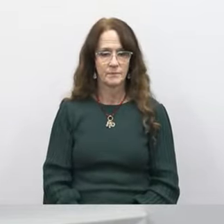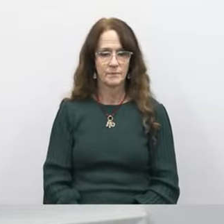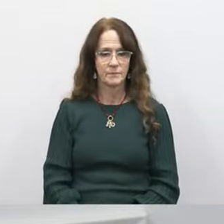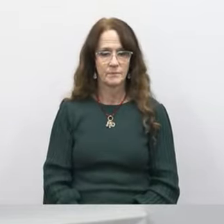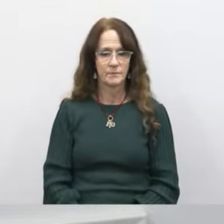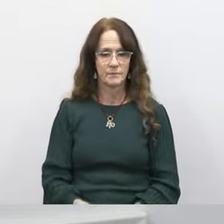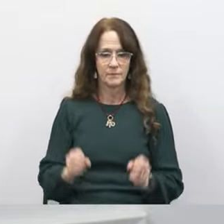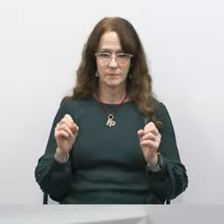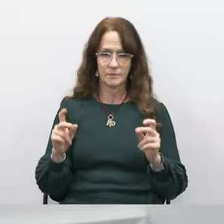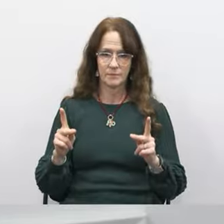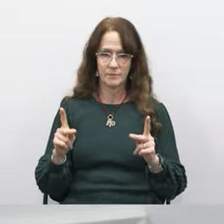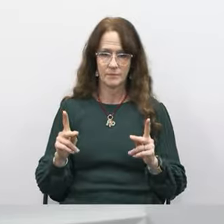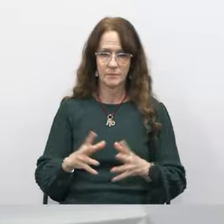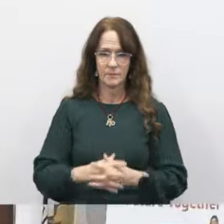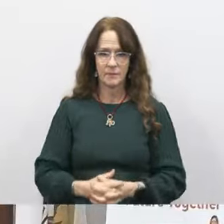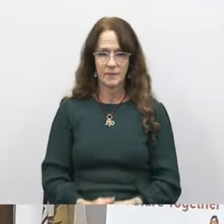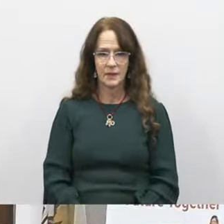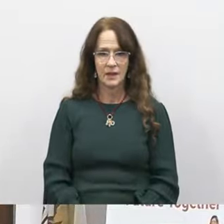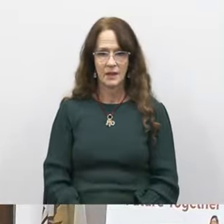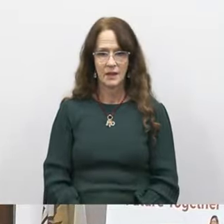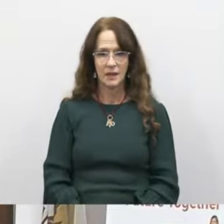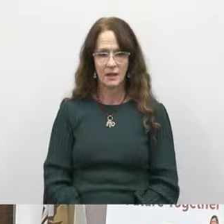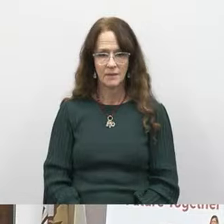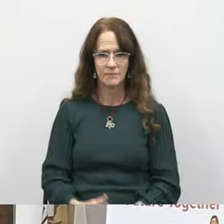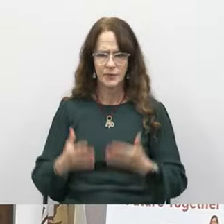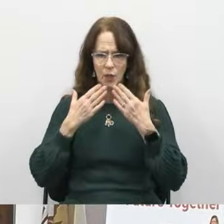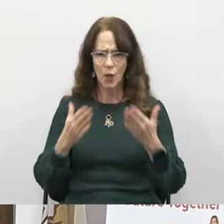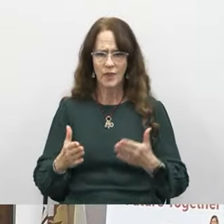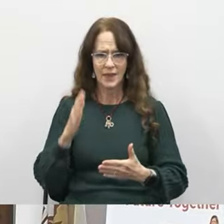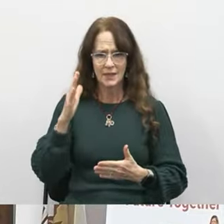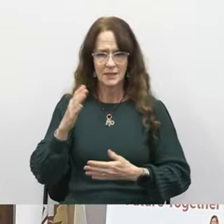Okay, great. So good things to come.